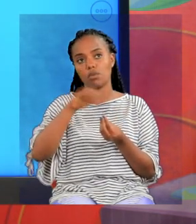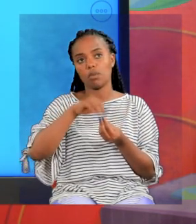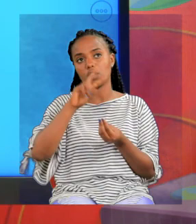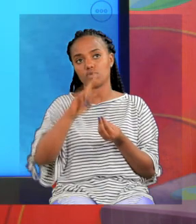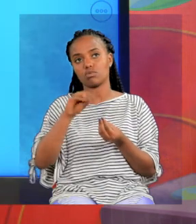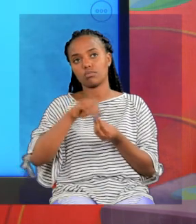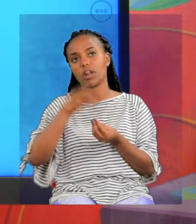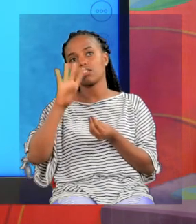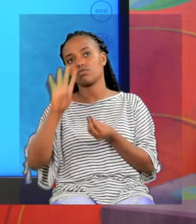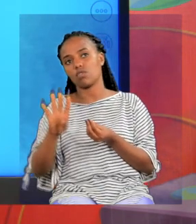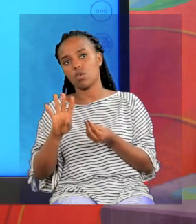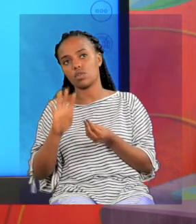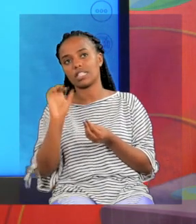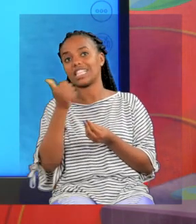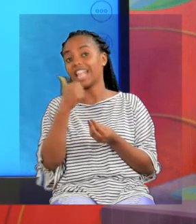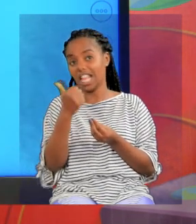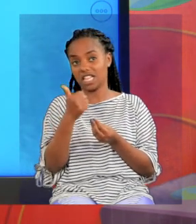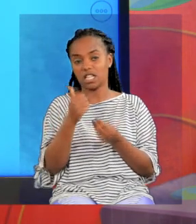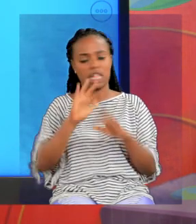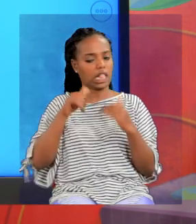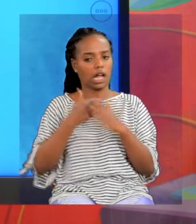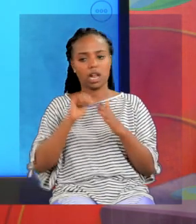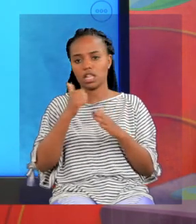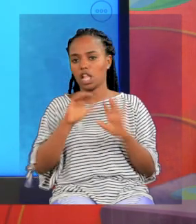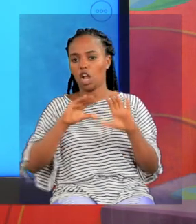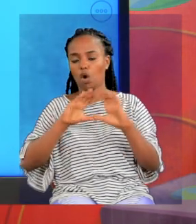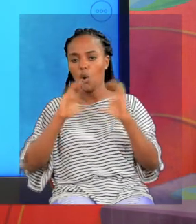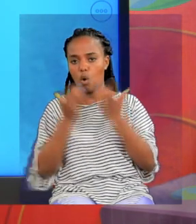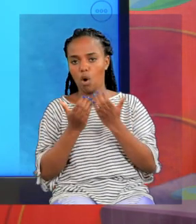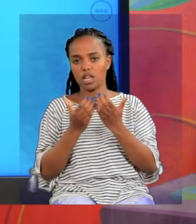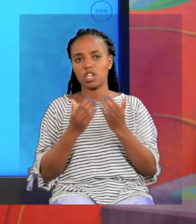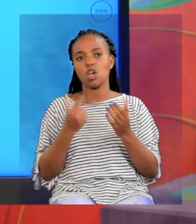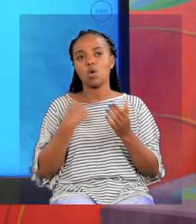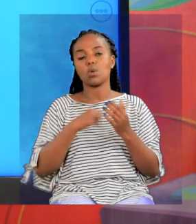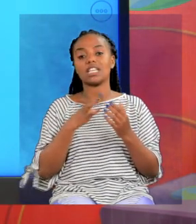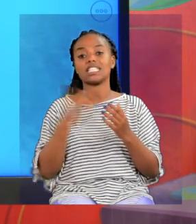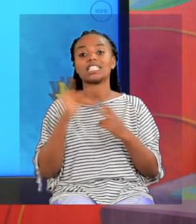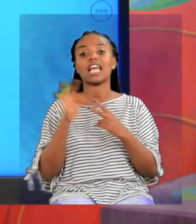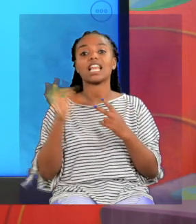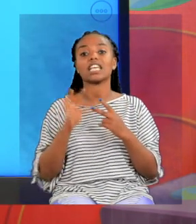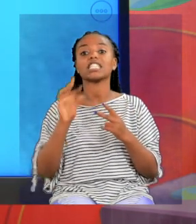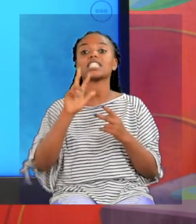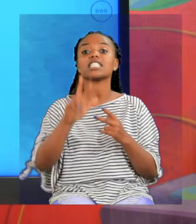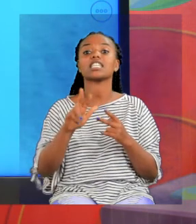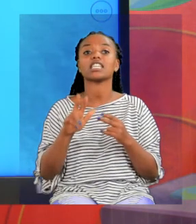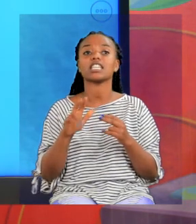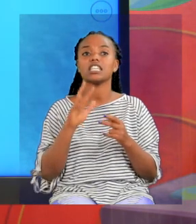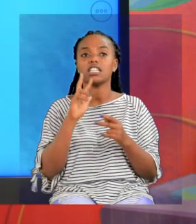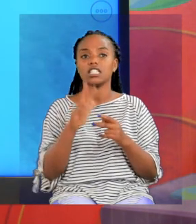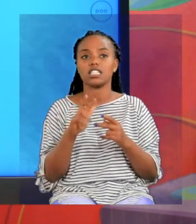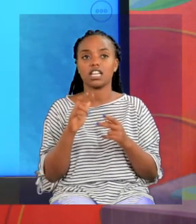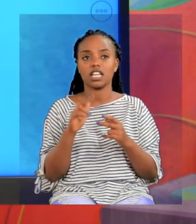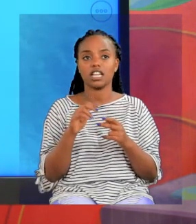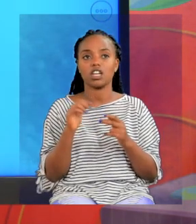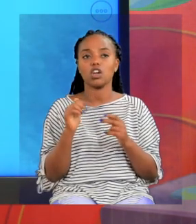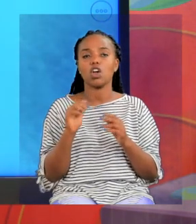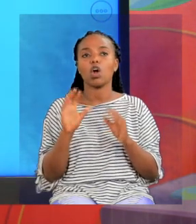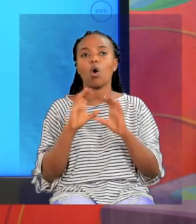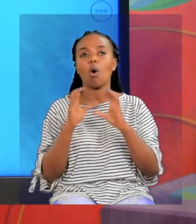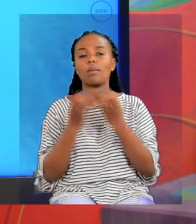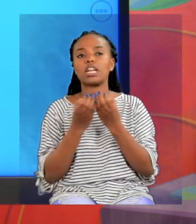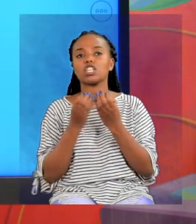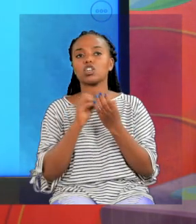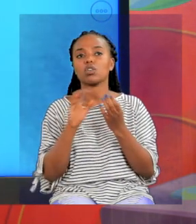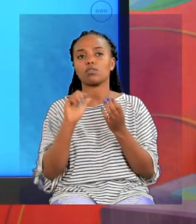4 plus 2, 6, 6 plus 4, 10. Out of the 10 black balls, we are selecting 3 in how many different ways? The sample space, this combination of 10